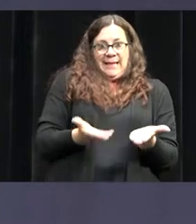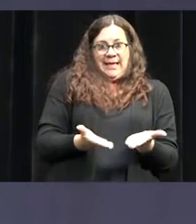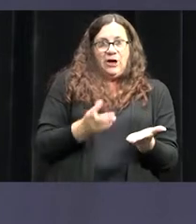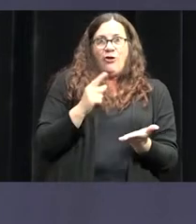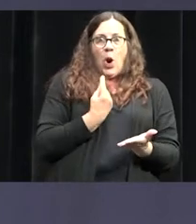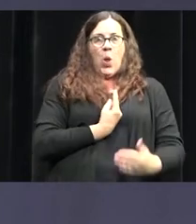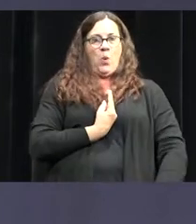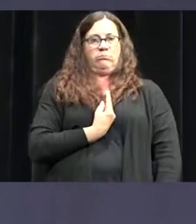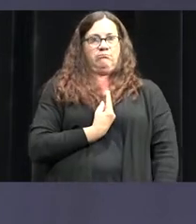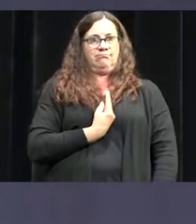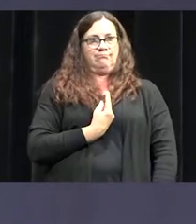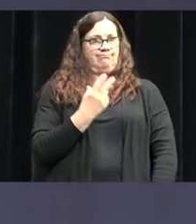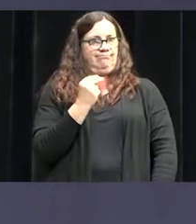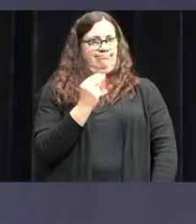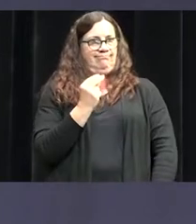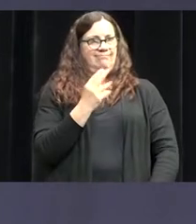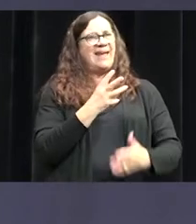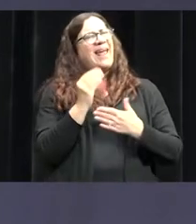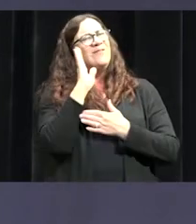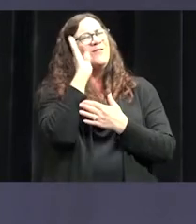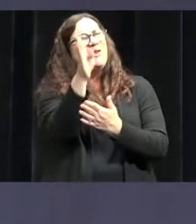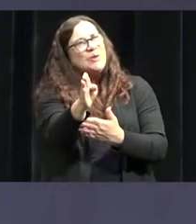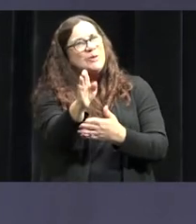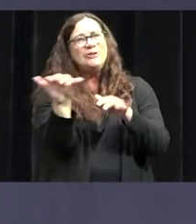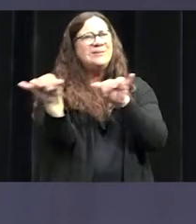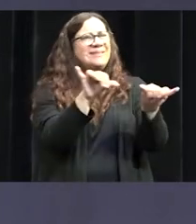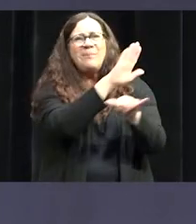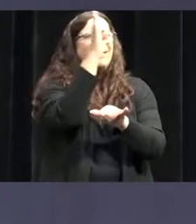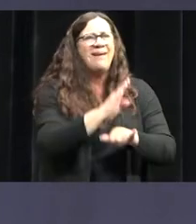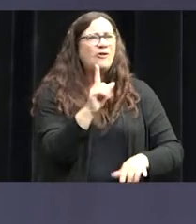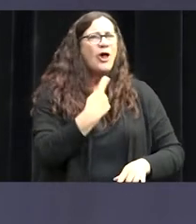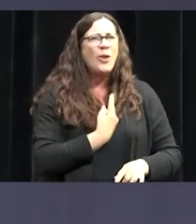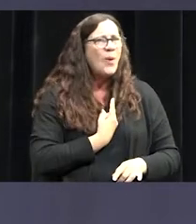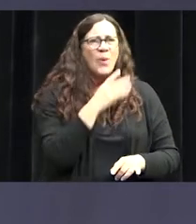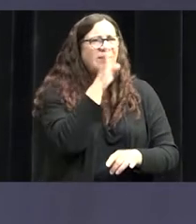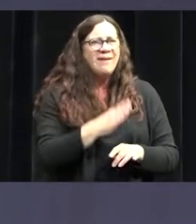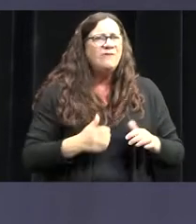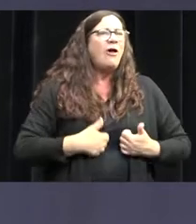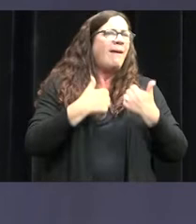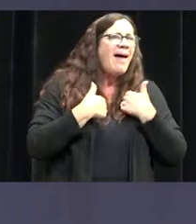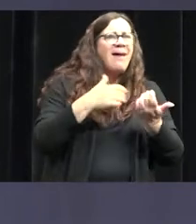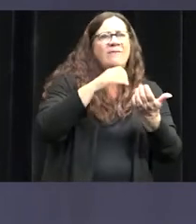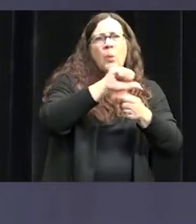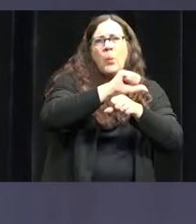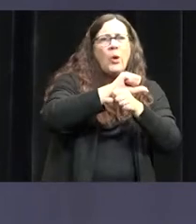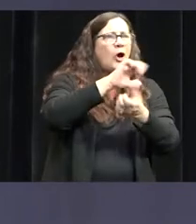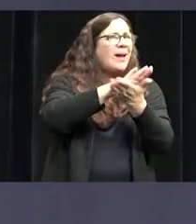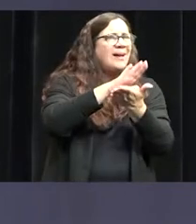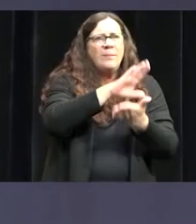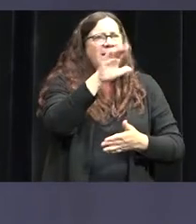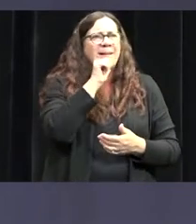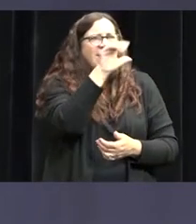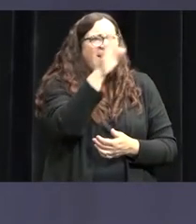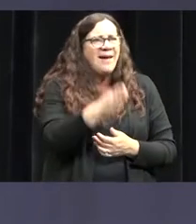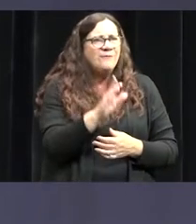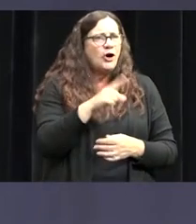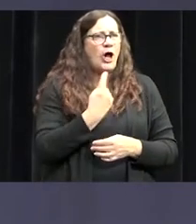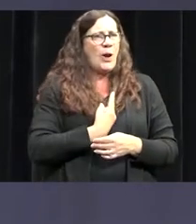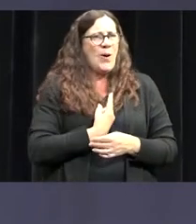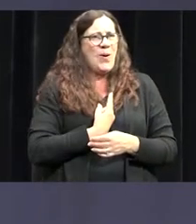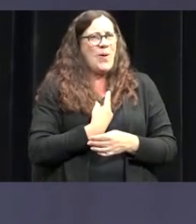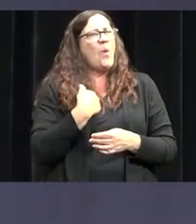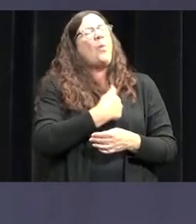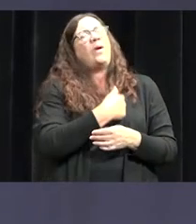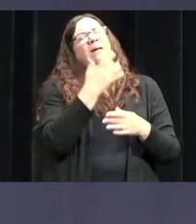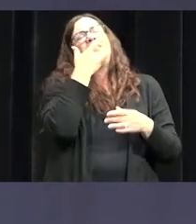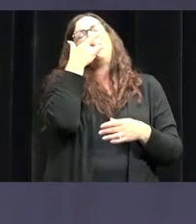of life work or academia alone how lucky each and every one of us is to be able to sit